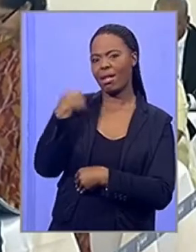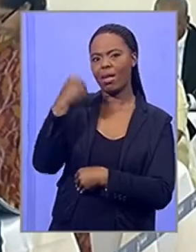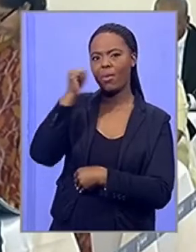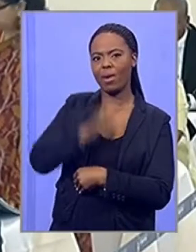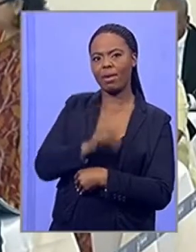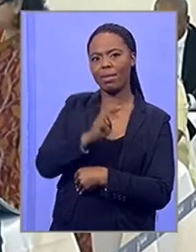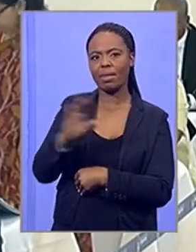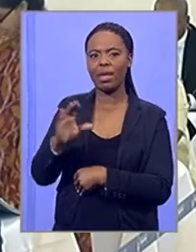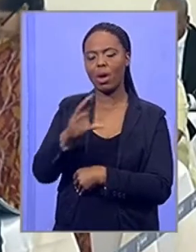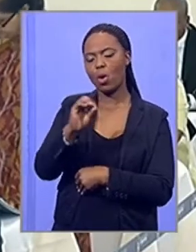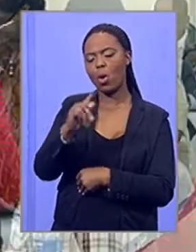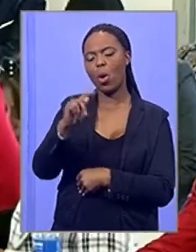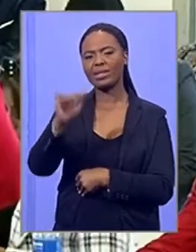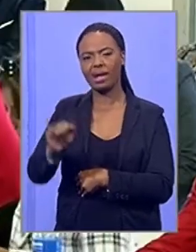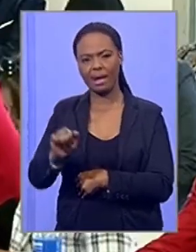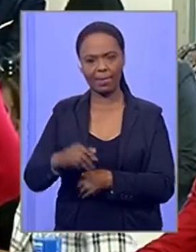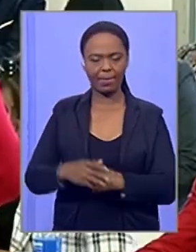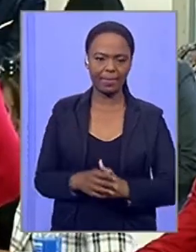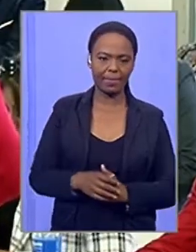ba KZN.